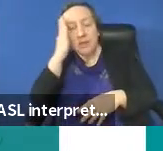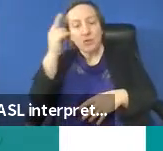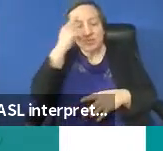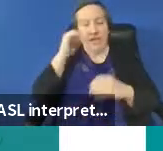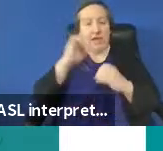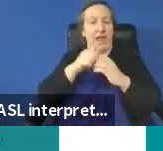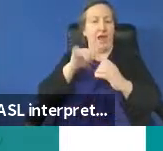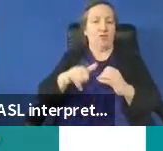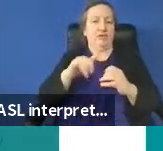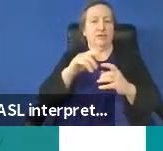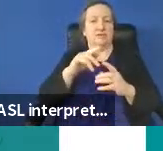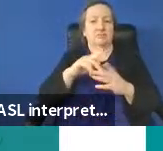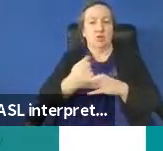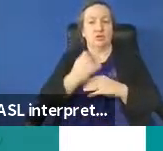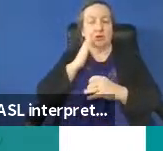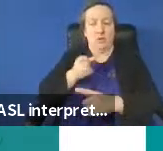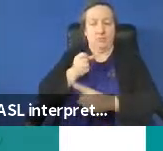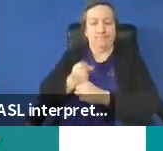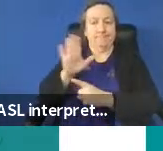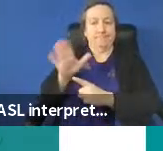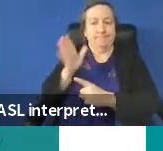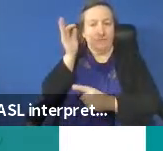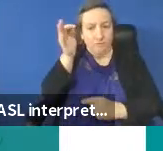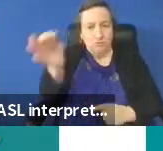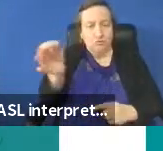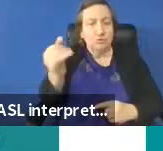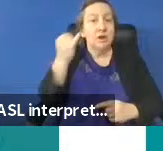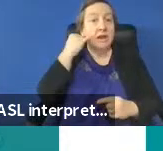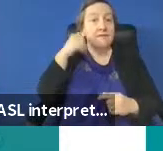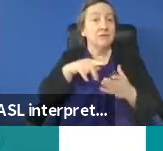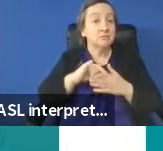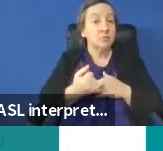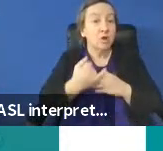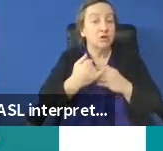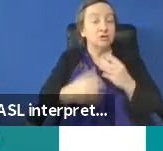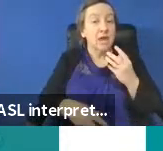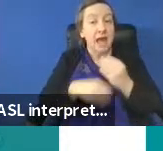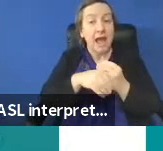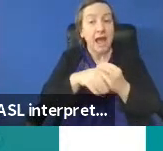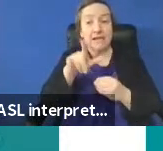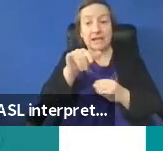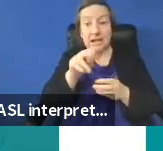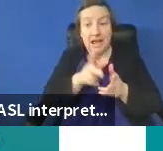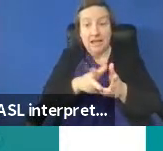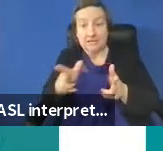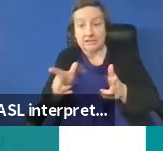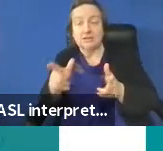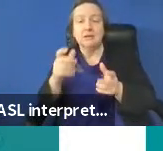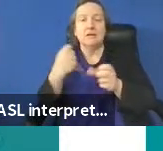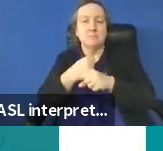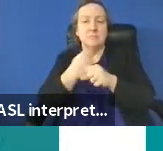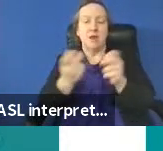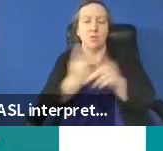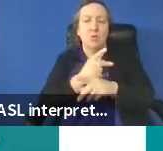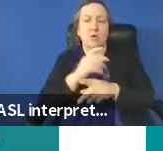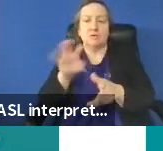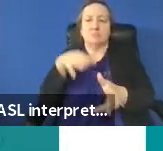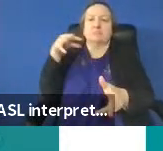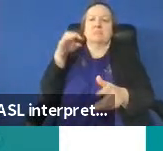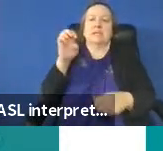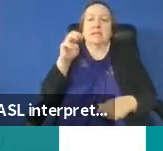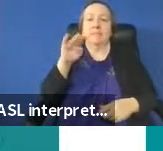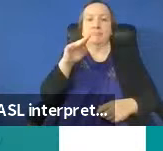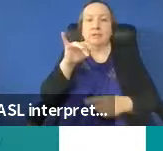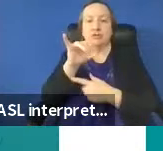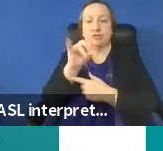this project will have on their futures. If this project is adding lanes, it is adding emissions. This infrastructure isn't